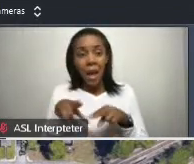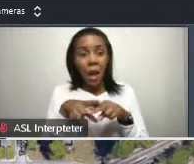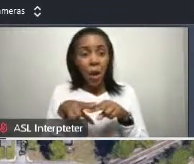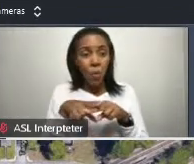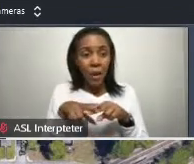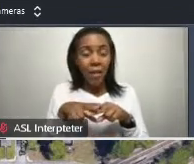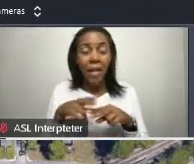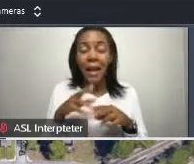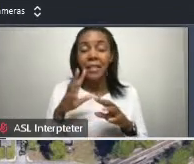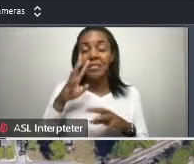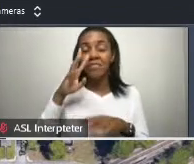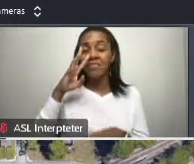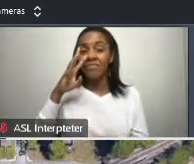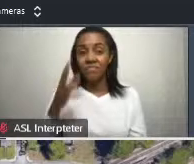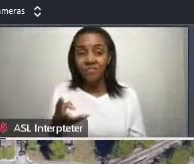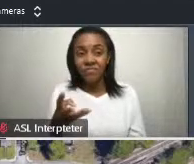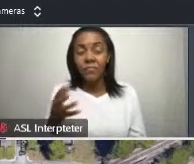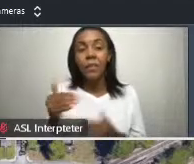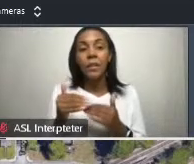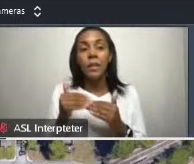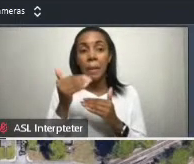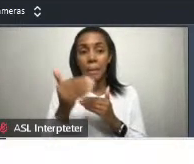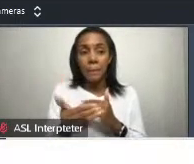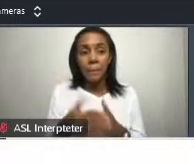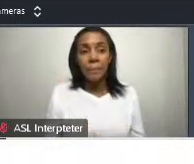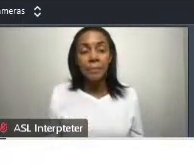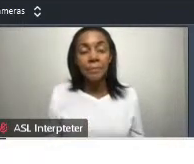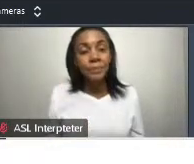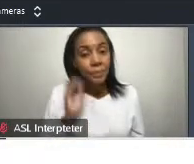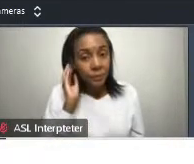an abandoned line. Next slide.